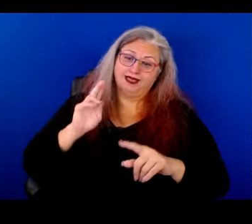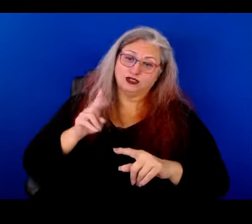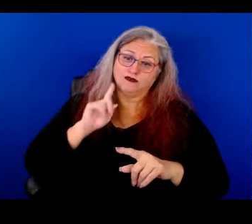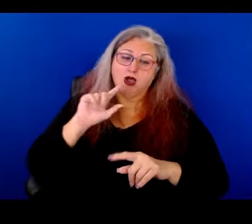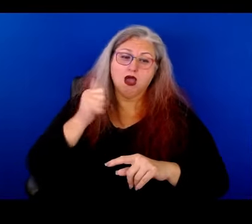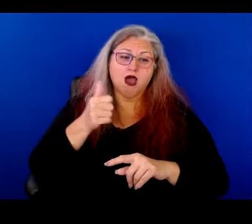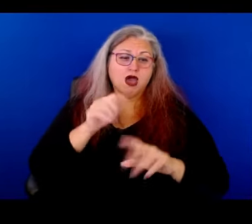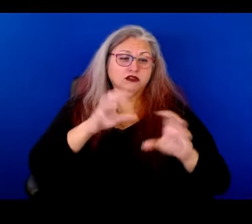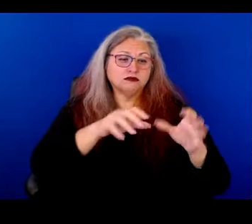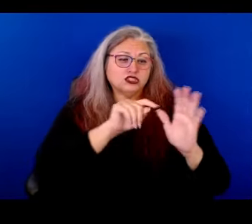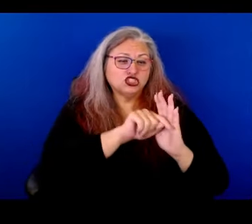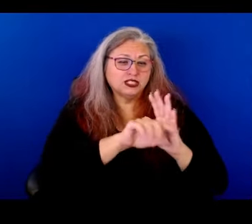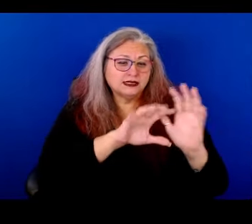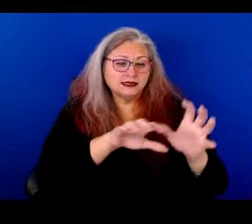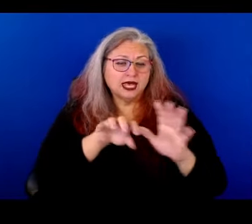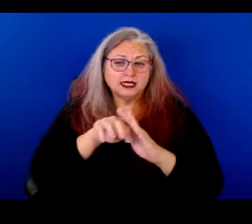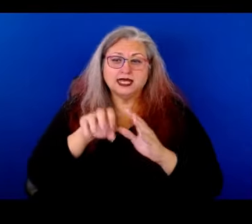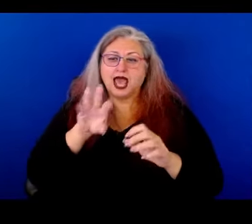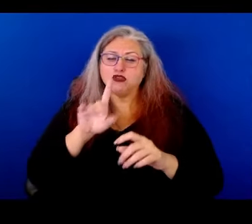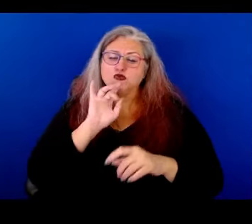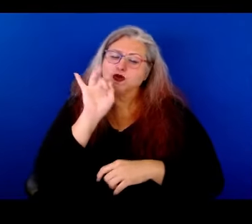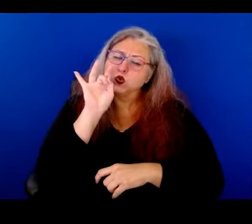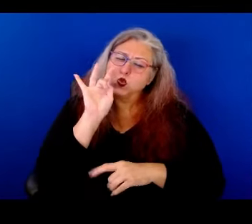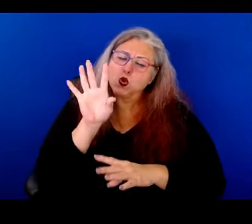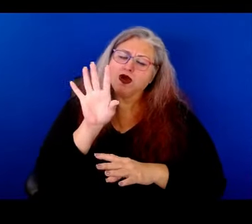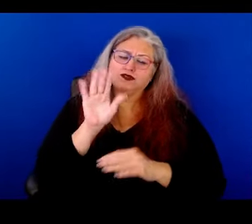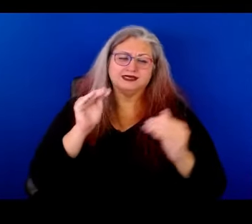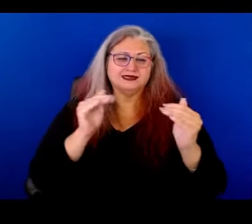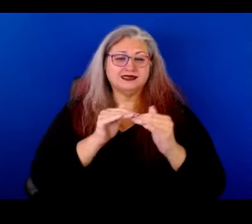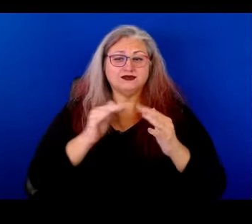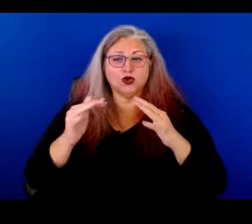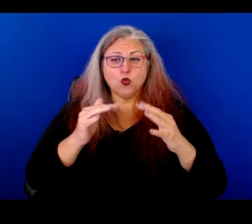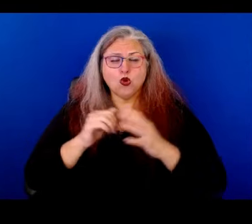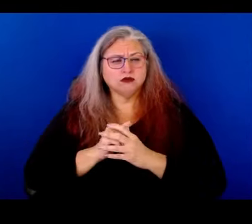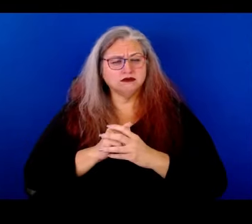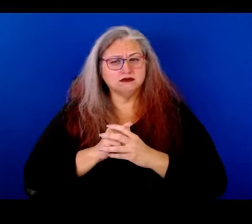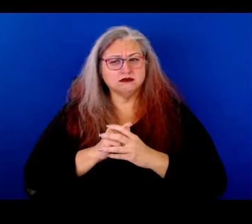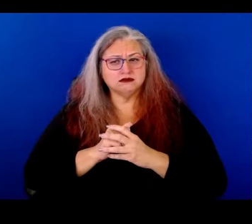other genocides and other brutal civil wars,